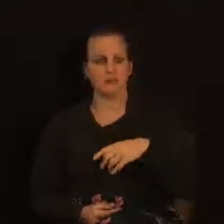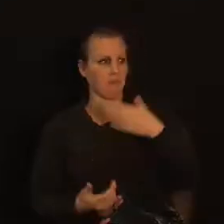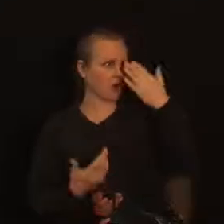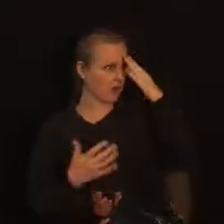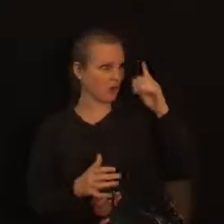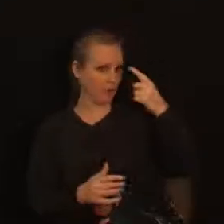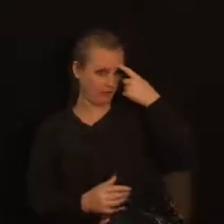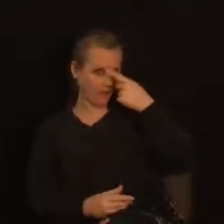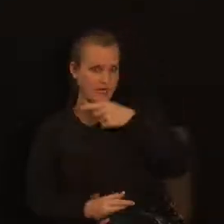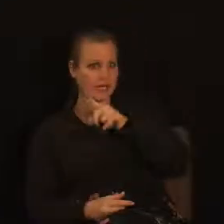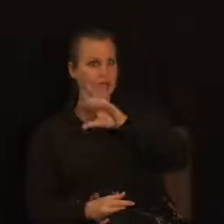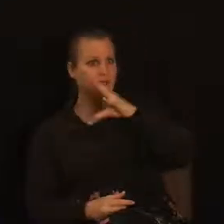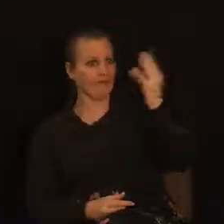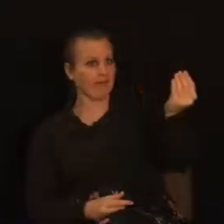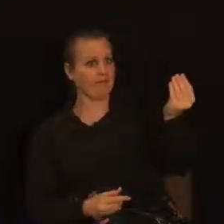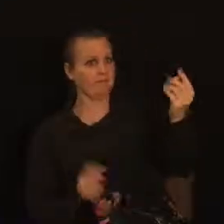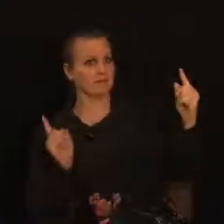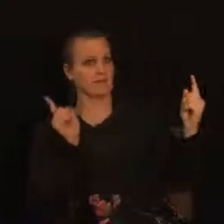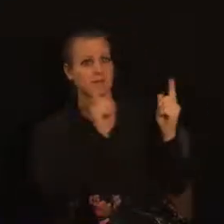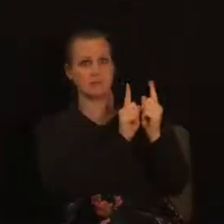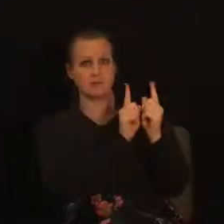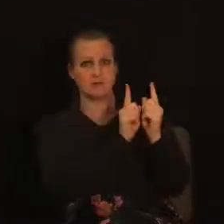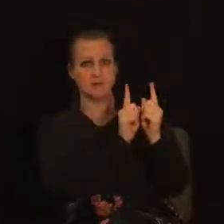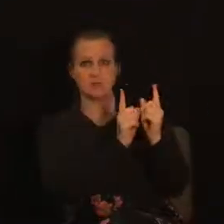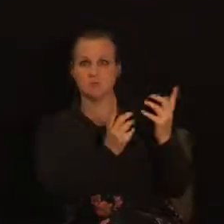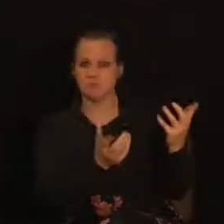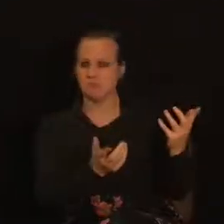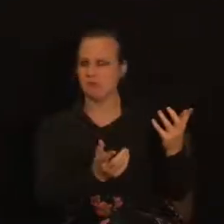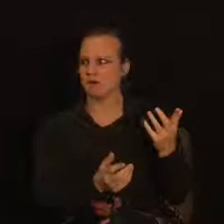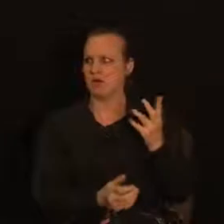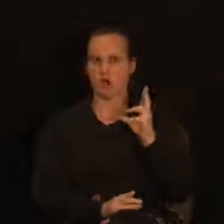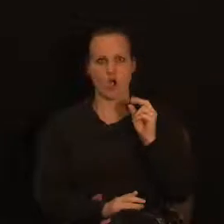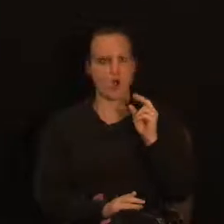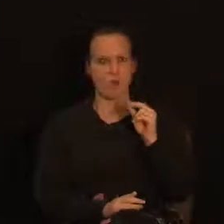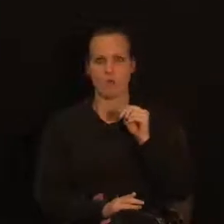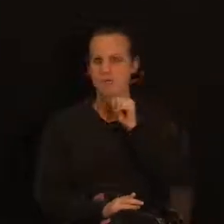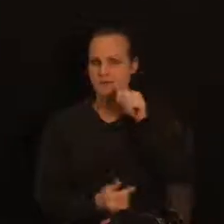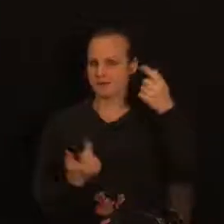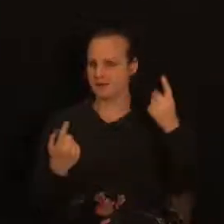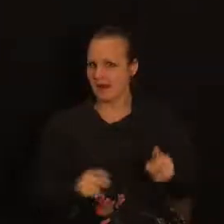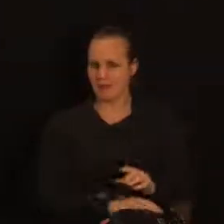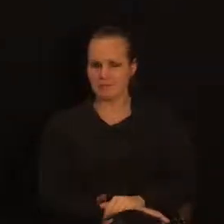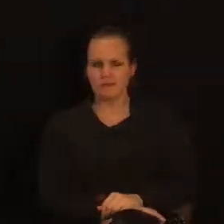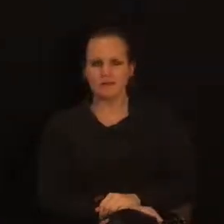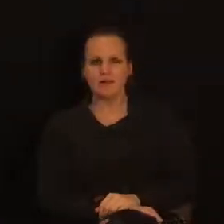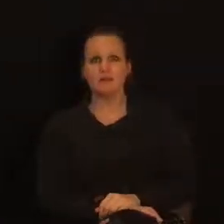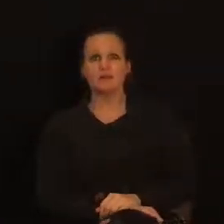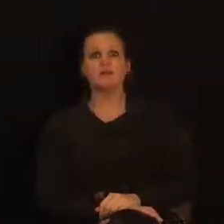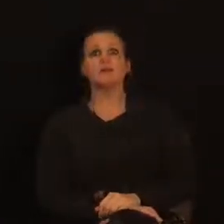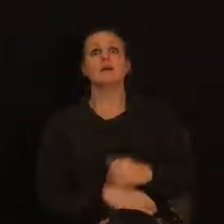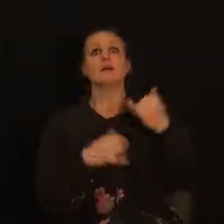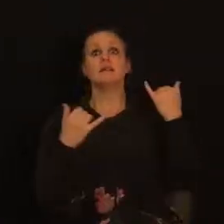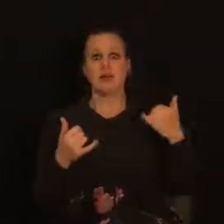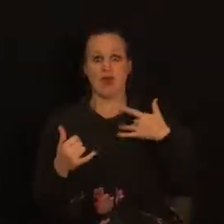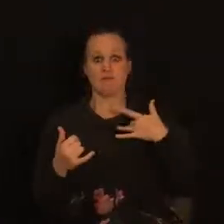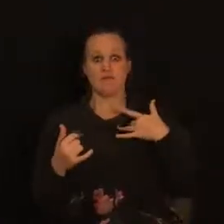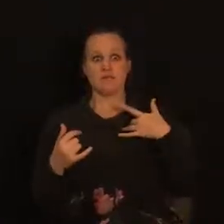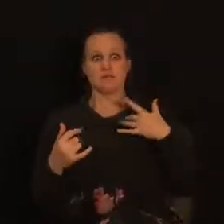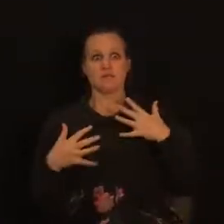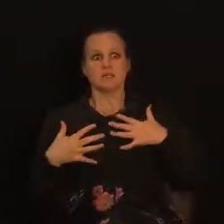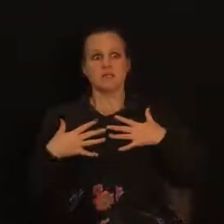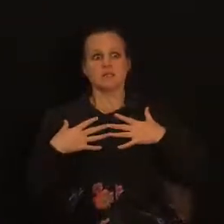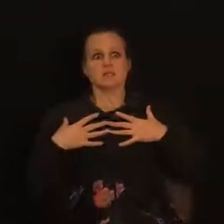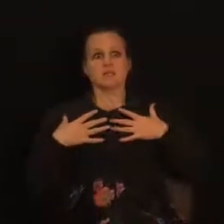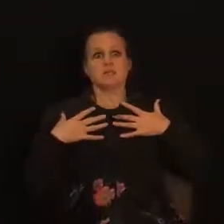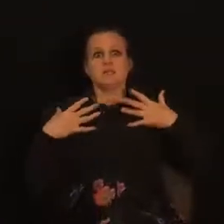out to you. He had not come out to me. Now, there is a panic in my